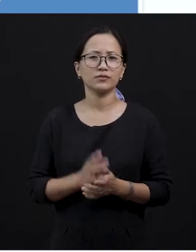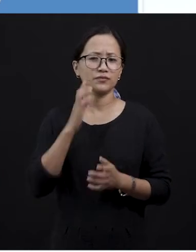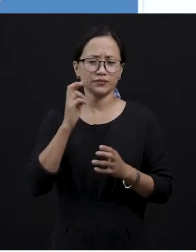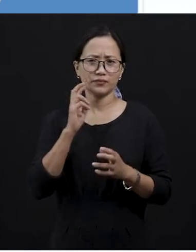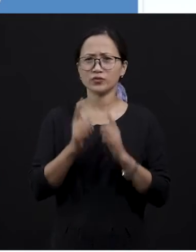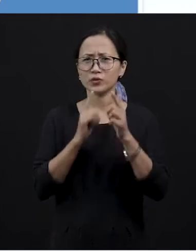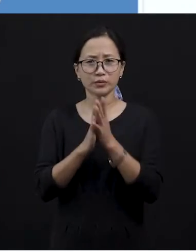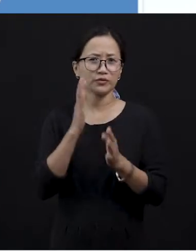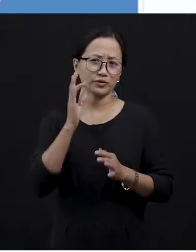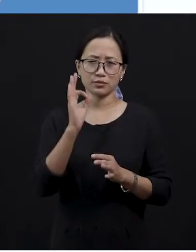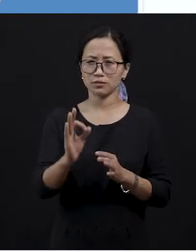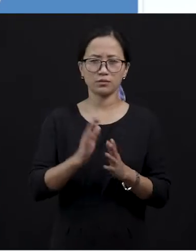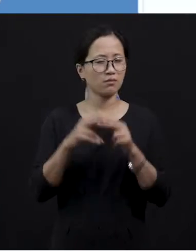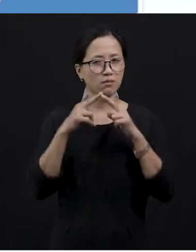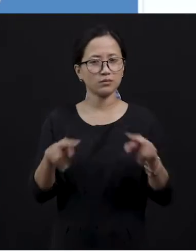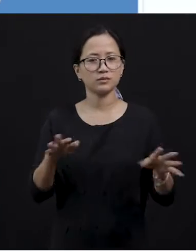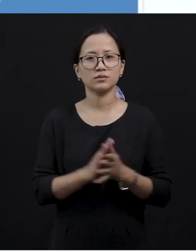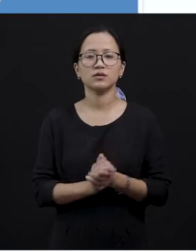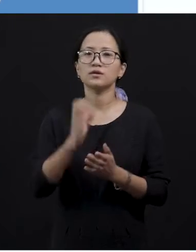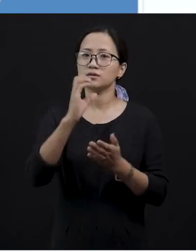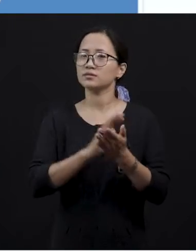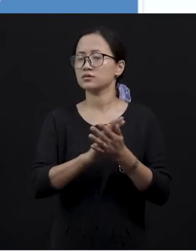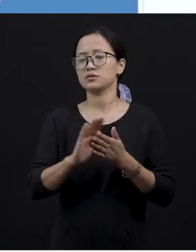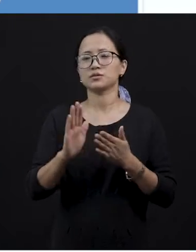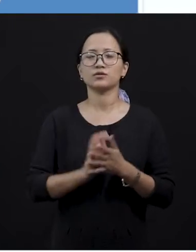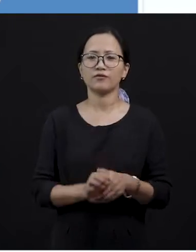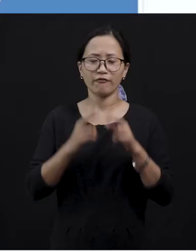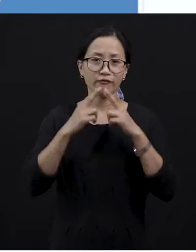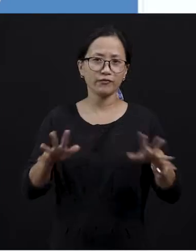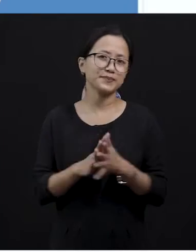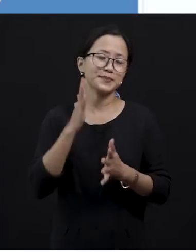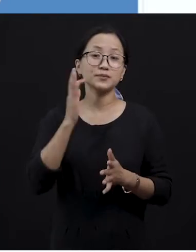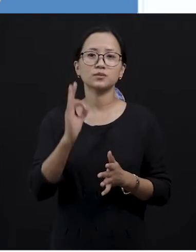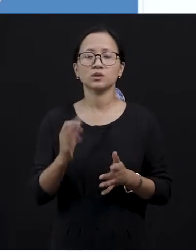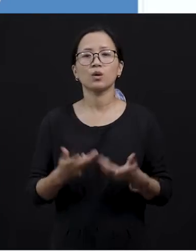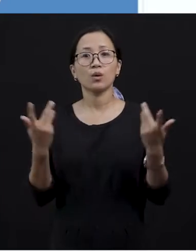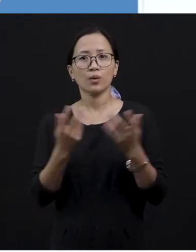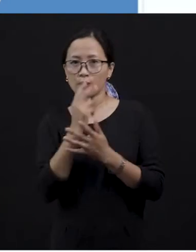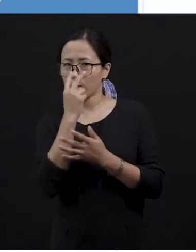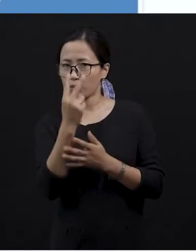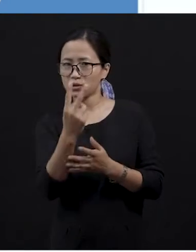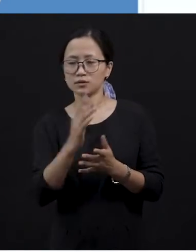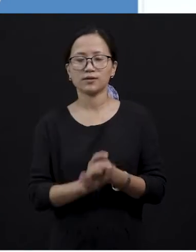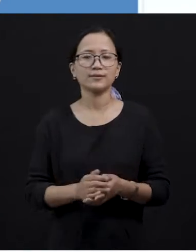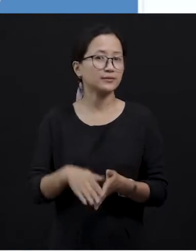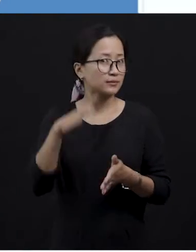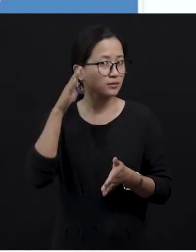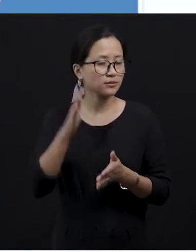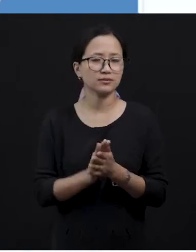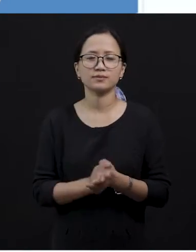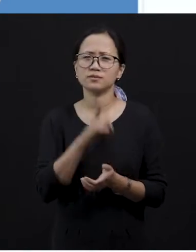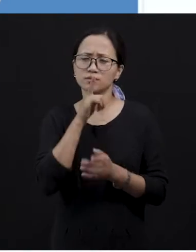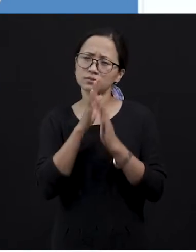important. Everything is important, but again, this chapter is also very important. So watch and listen